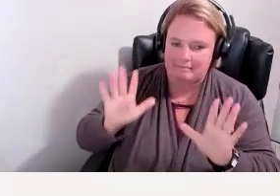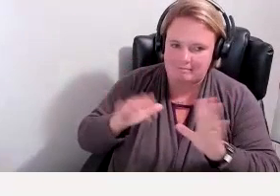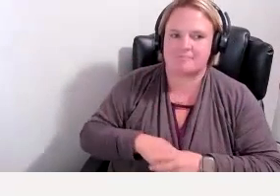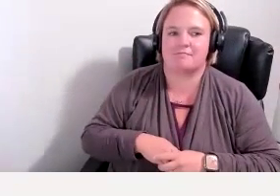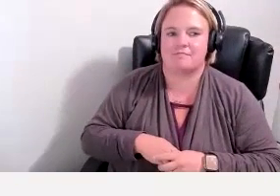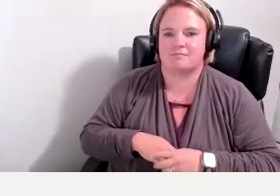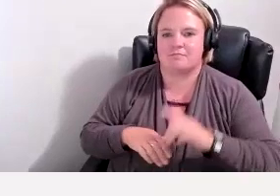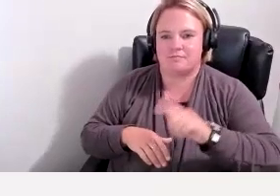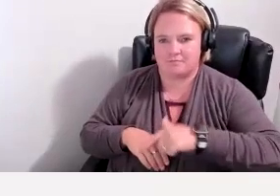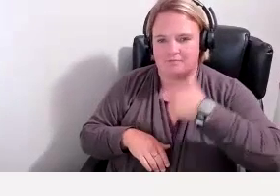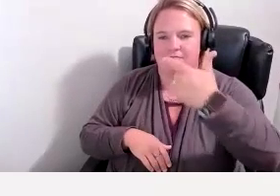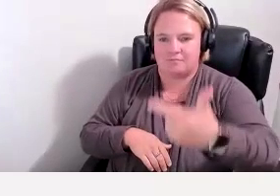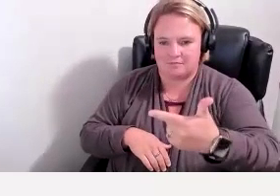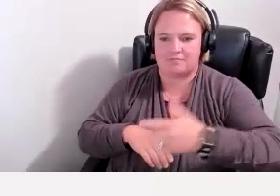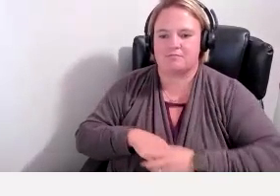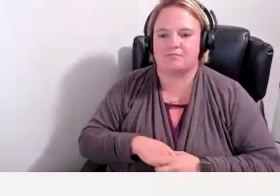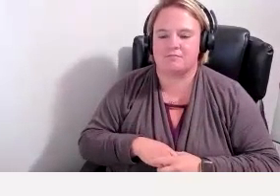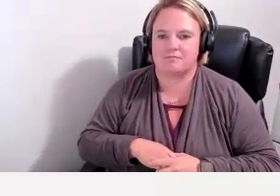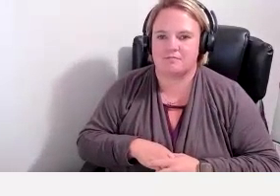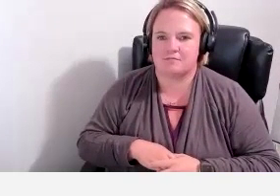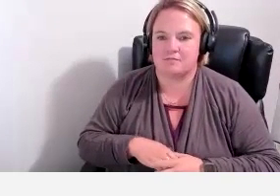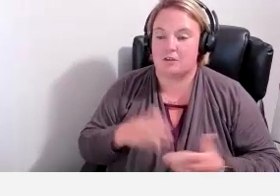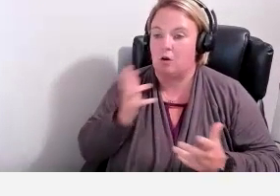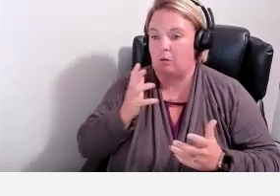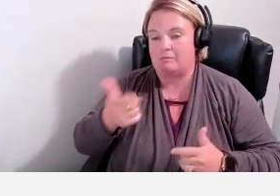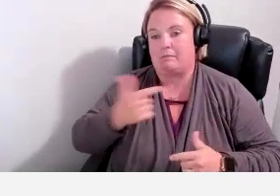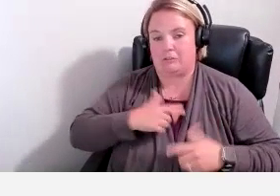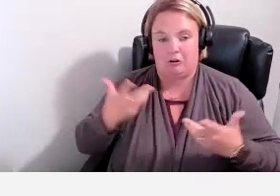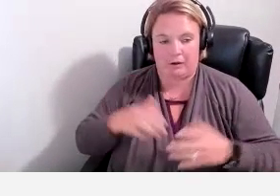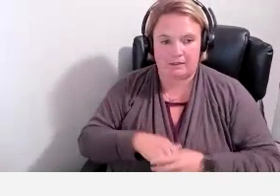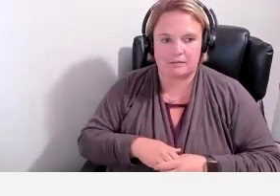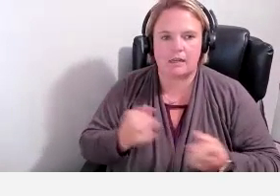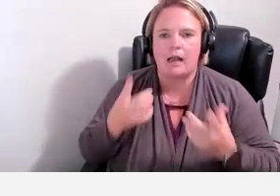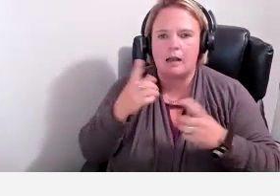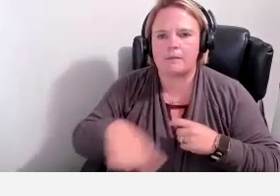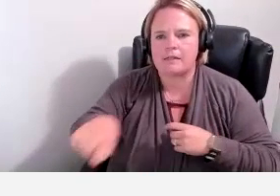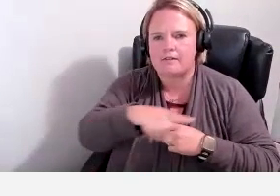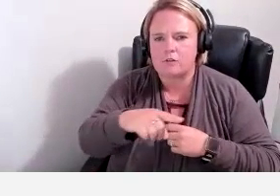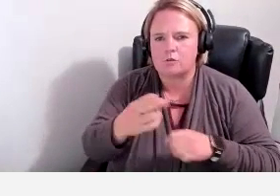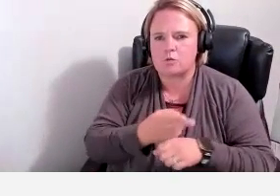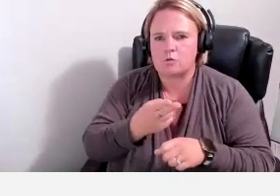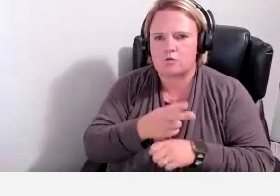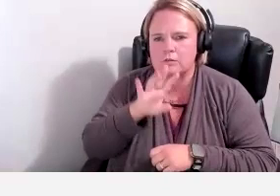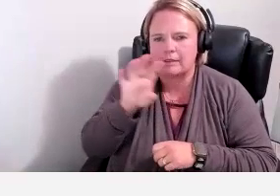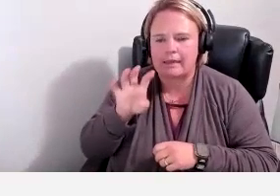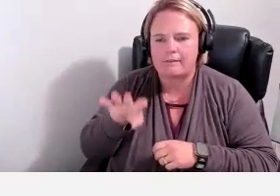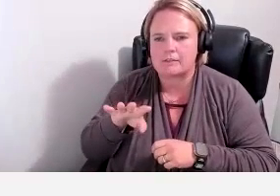And I'll hand it over to Dr. Steele. Oh, it's my turn already. How many of you use Canvas Studio?